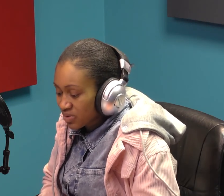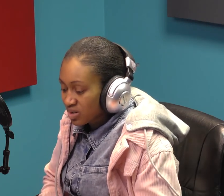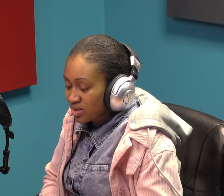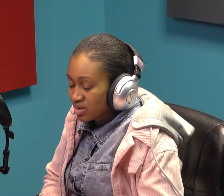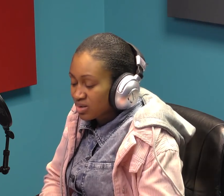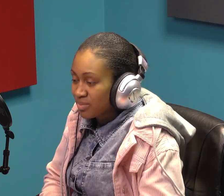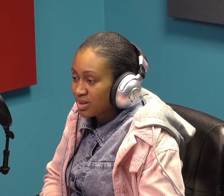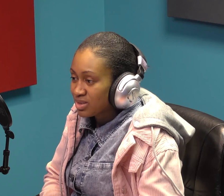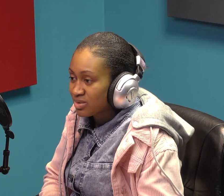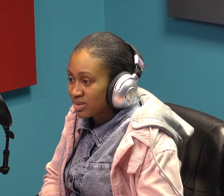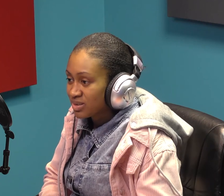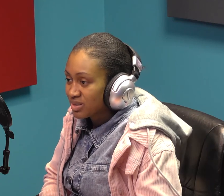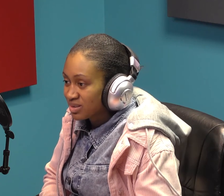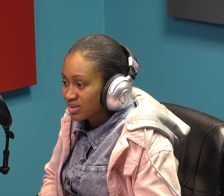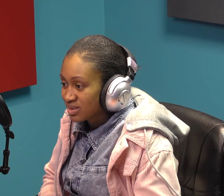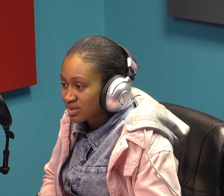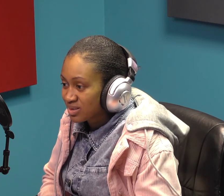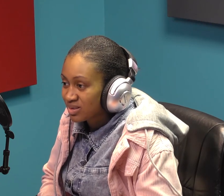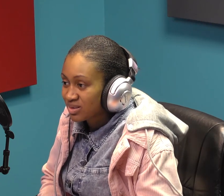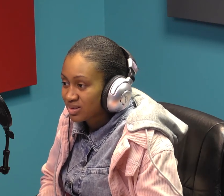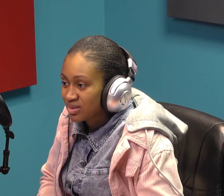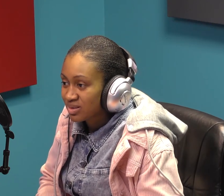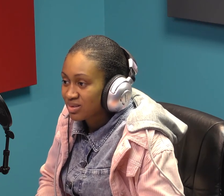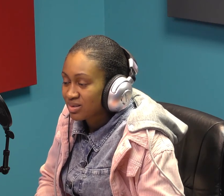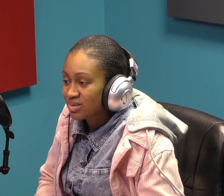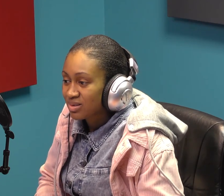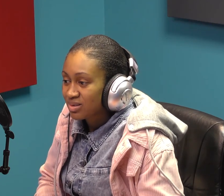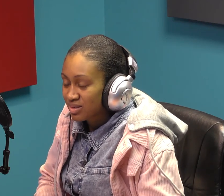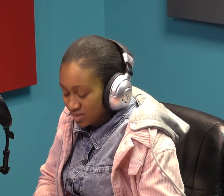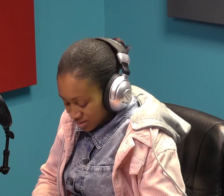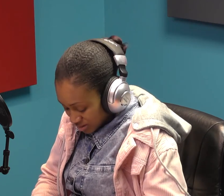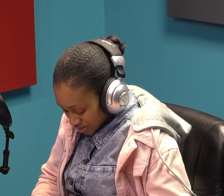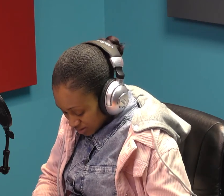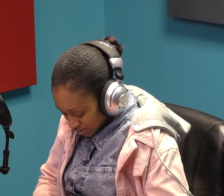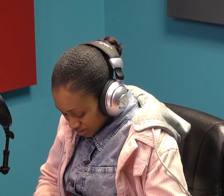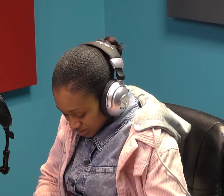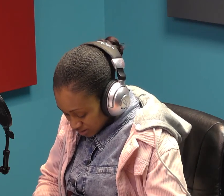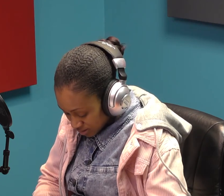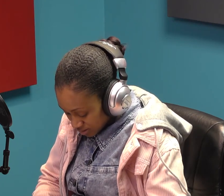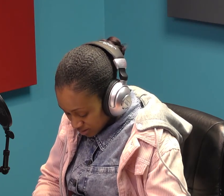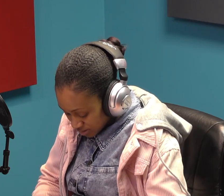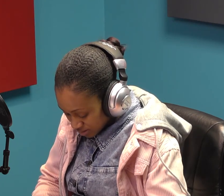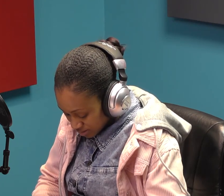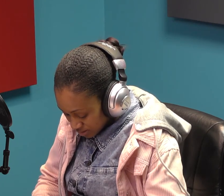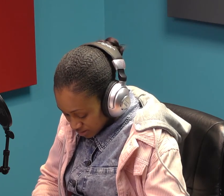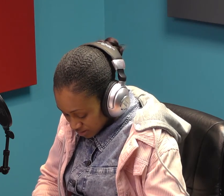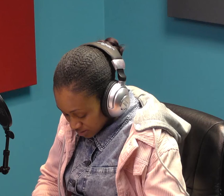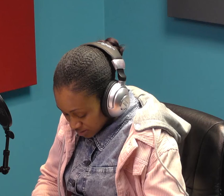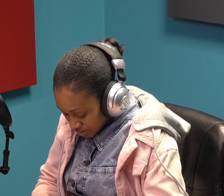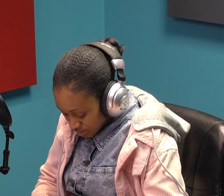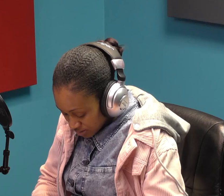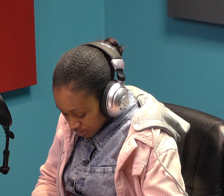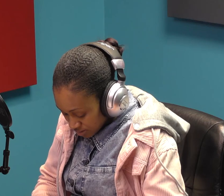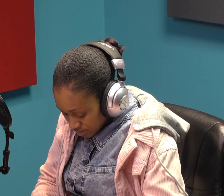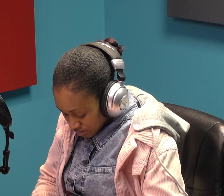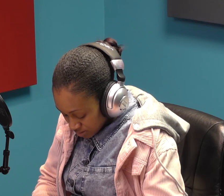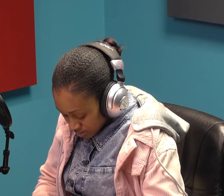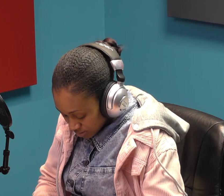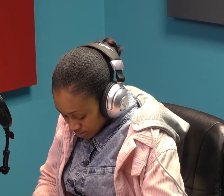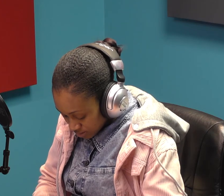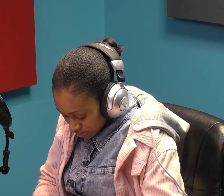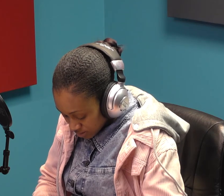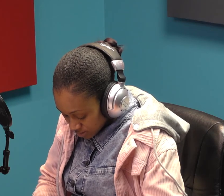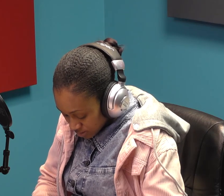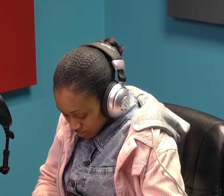big thing for my generation. Right. And again, as we said earlier, I think a lot of the mothers stayed at home. We played